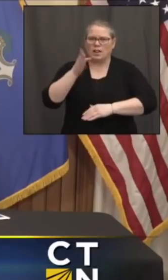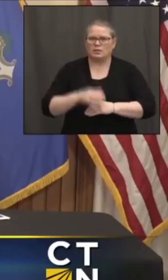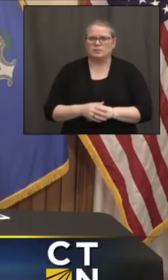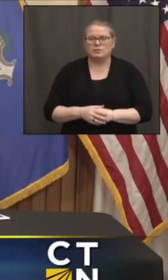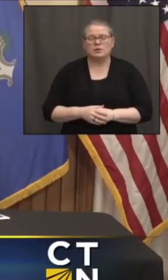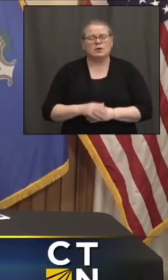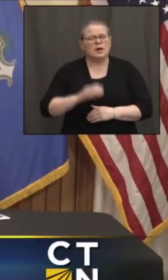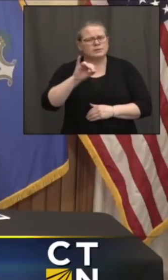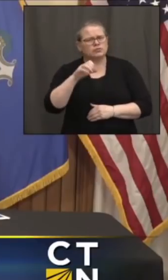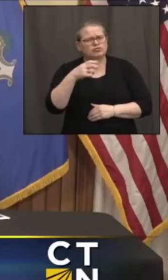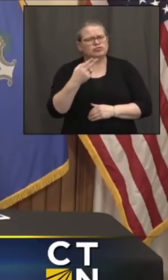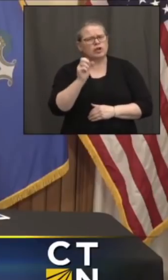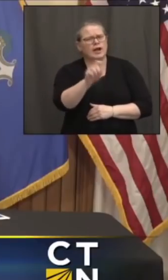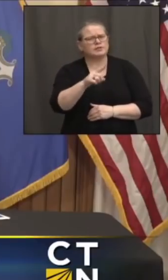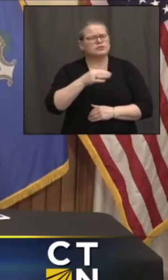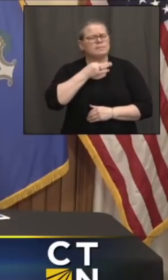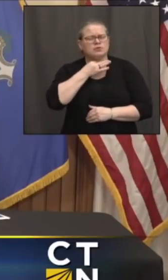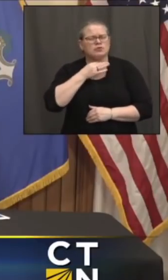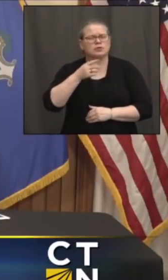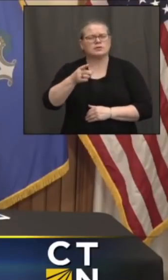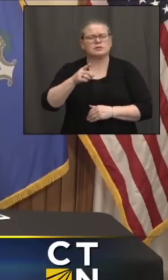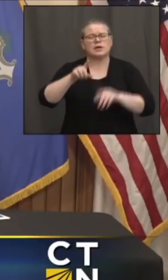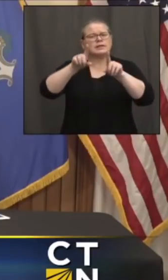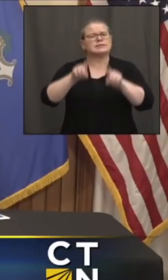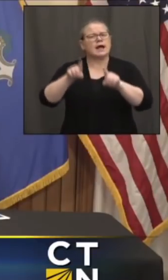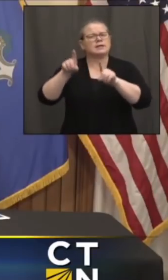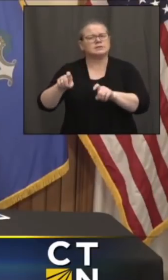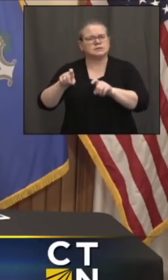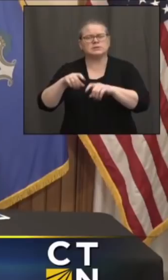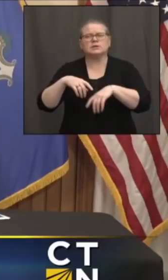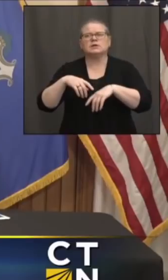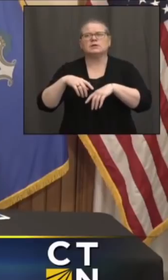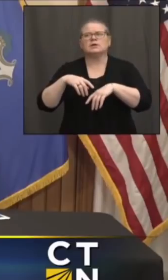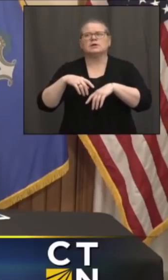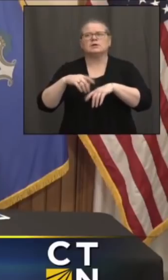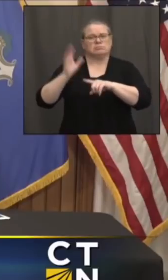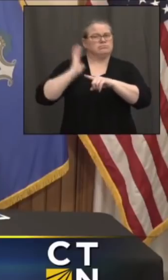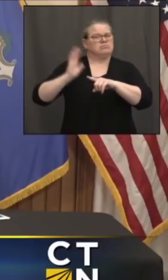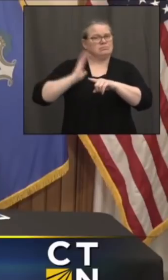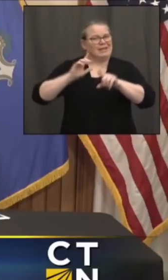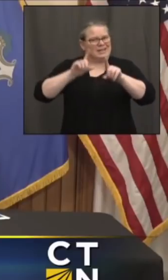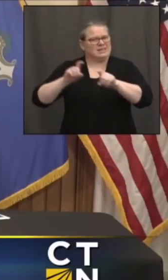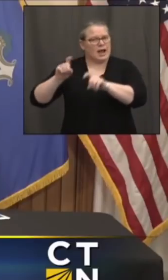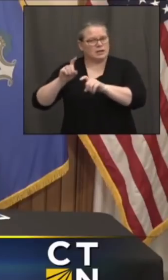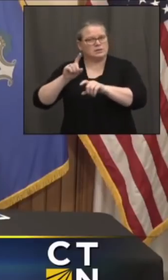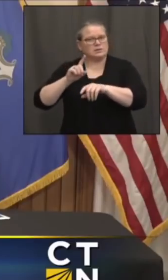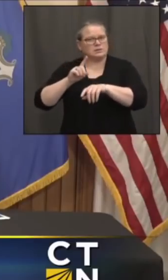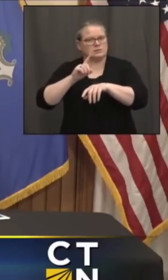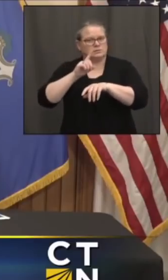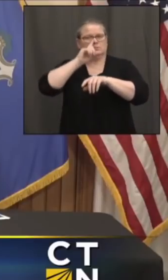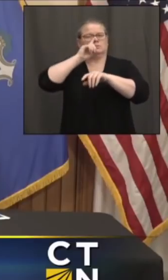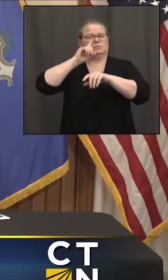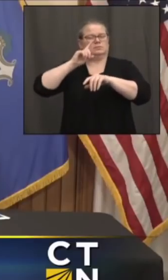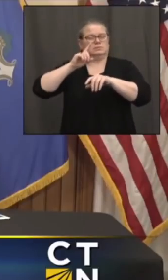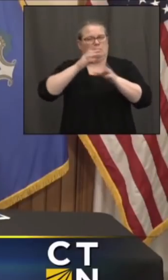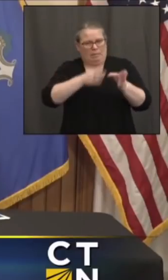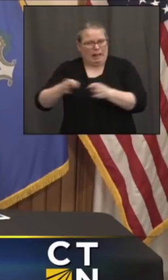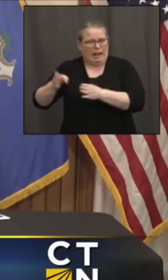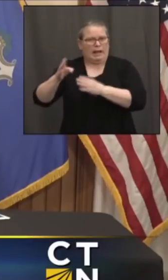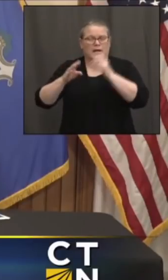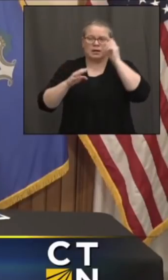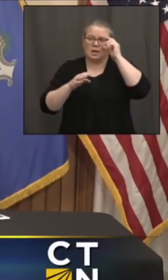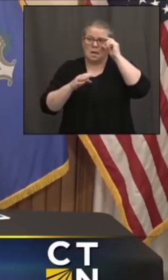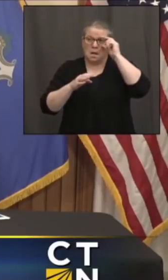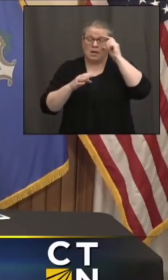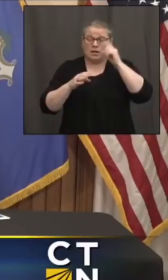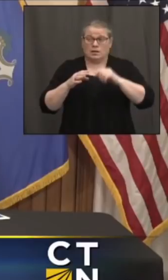testing rollout in terms of trying to reach out to minority communities? Was the social vulnerability index used back then like you guys are using it